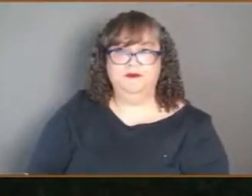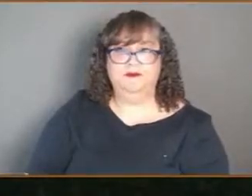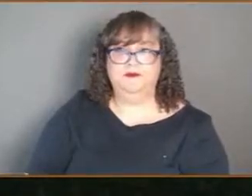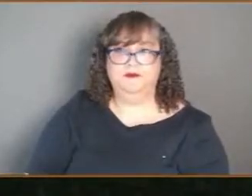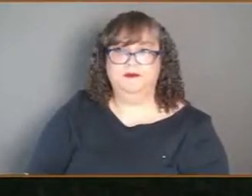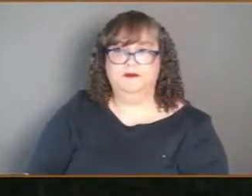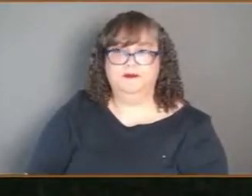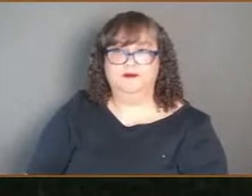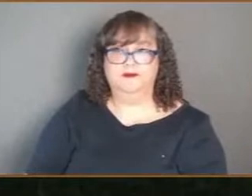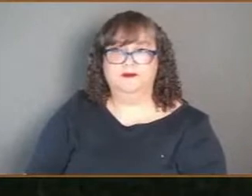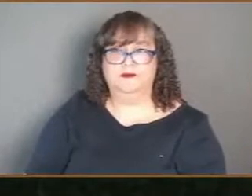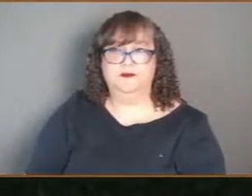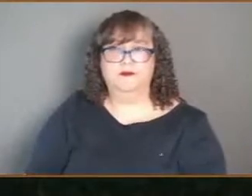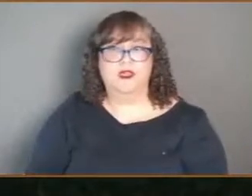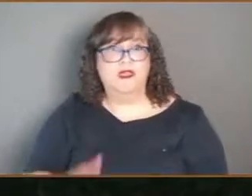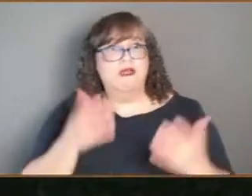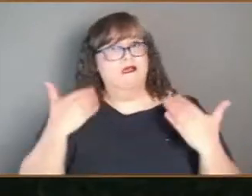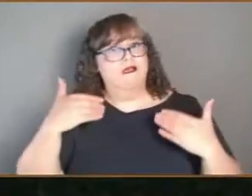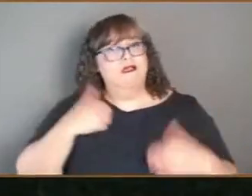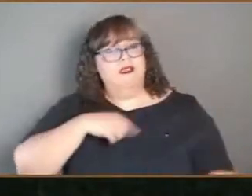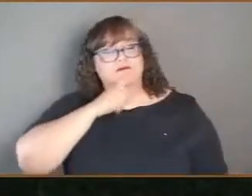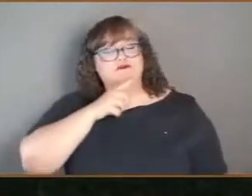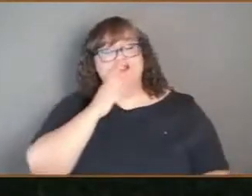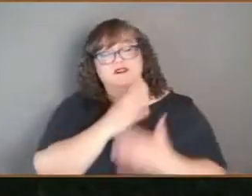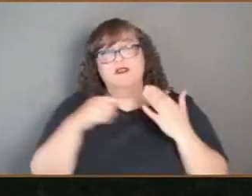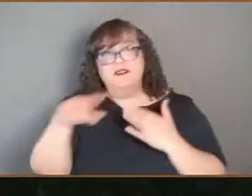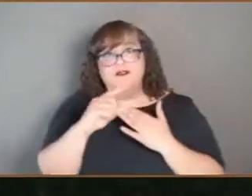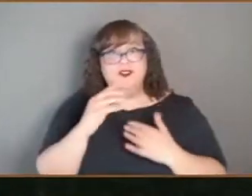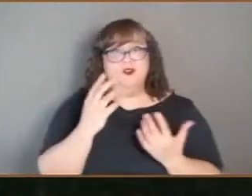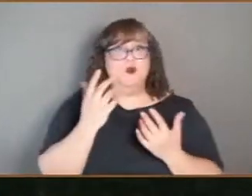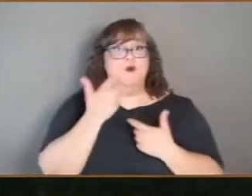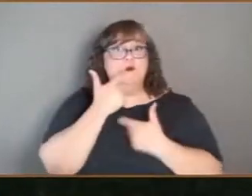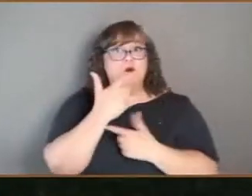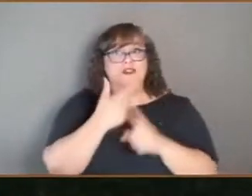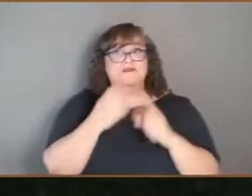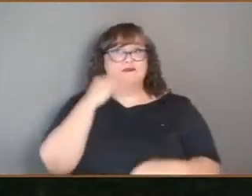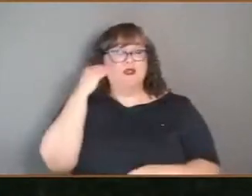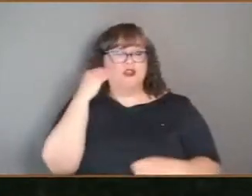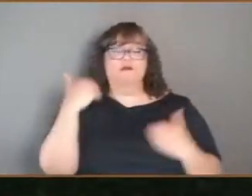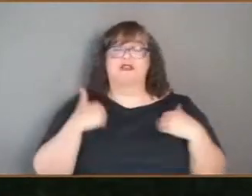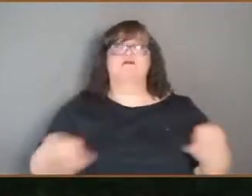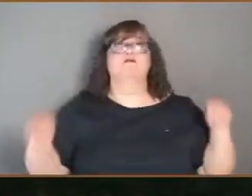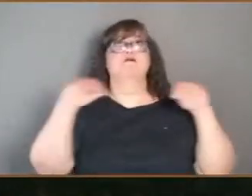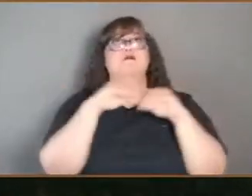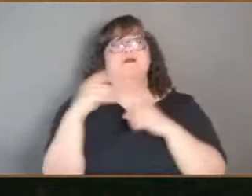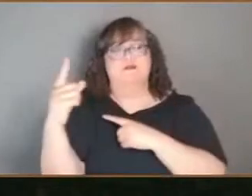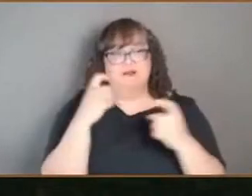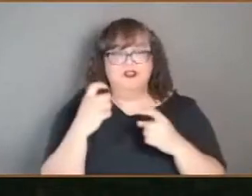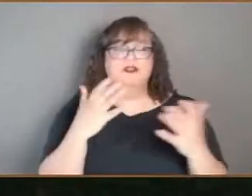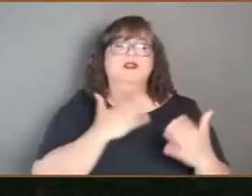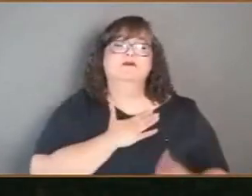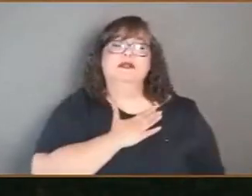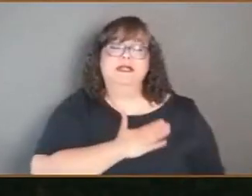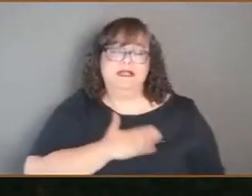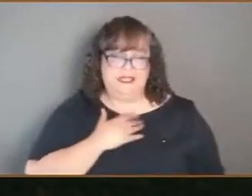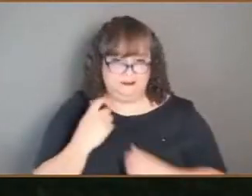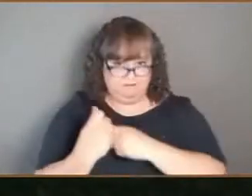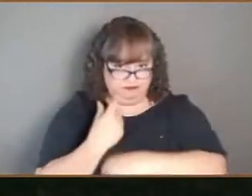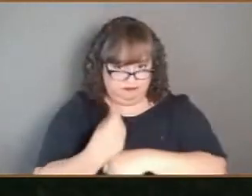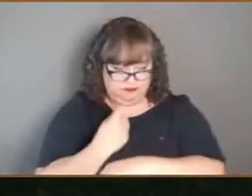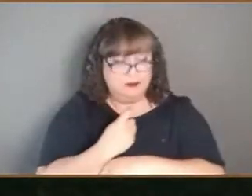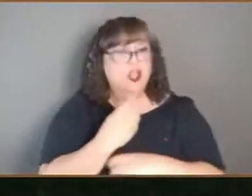And I bet some of you at home have even more questions. That's wonderful. We want them. Please send them in. Just remember to use the